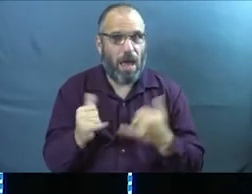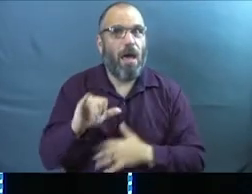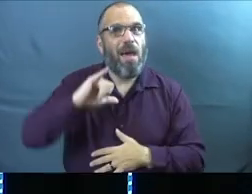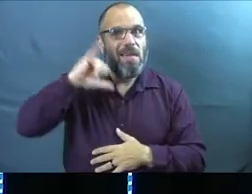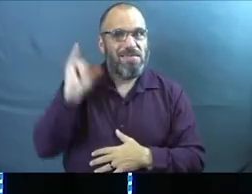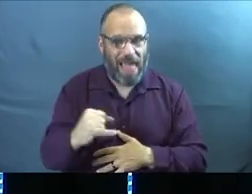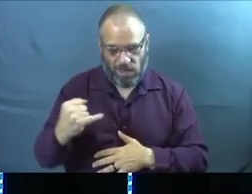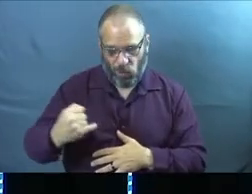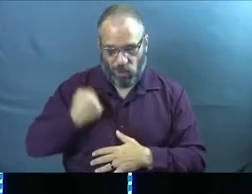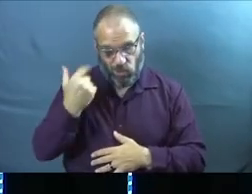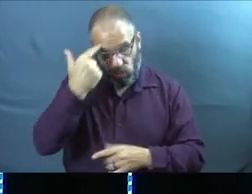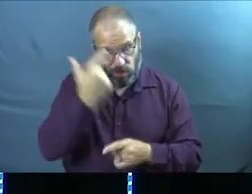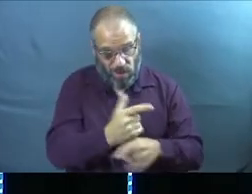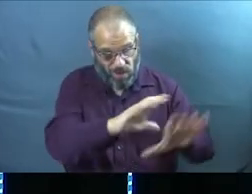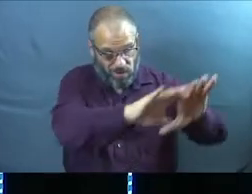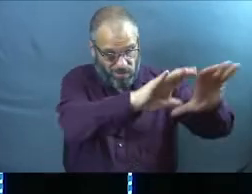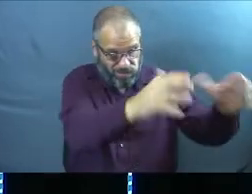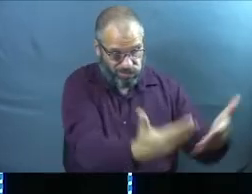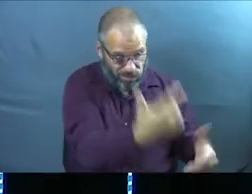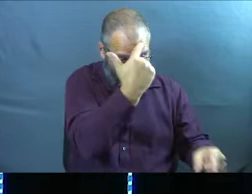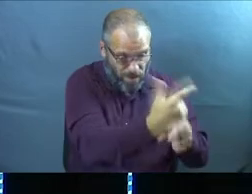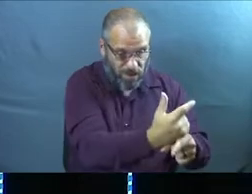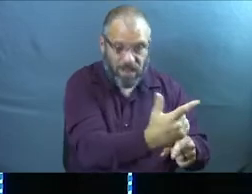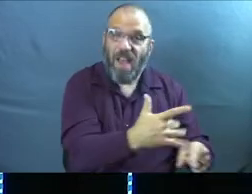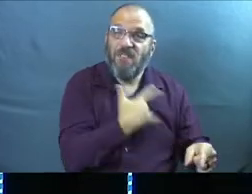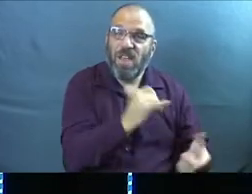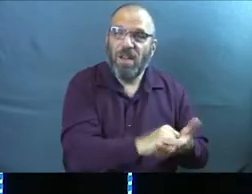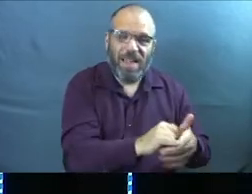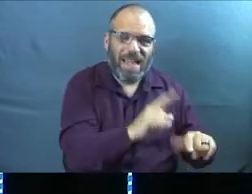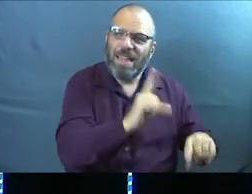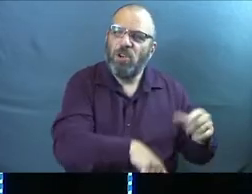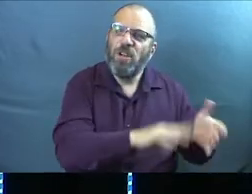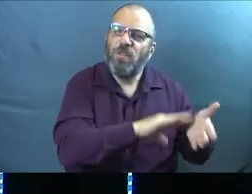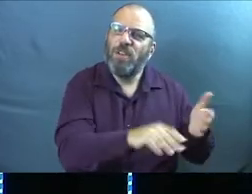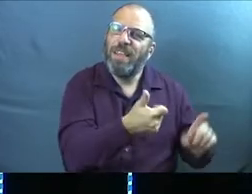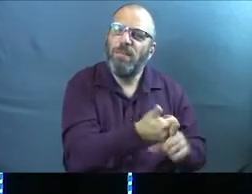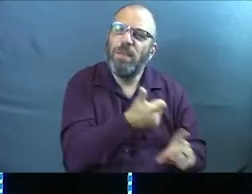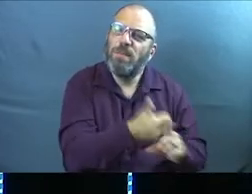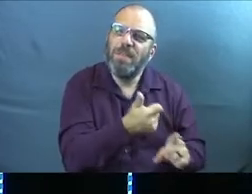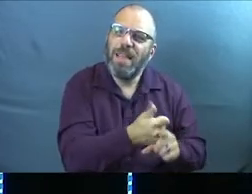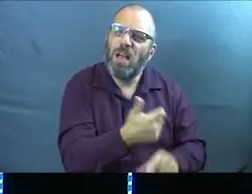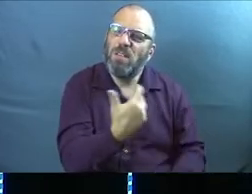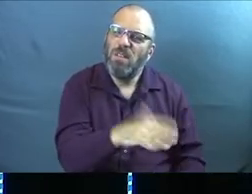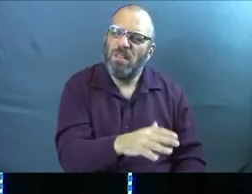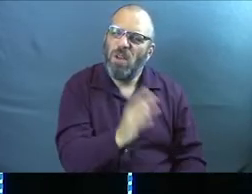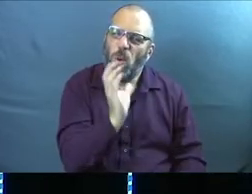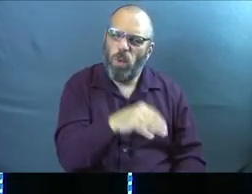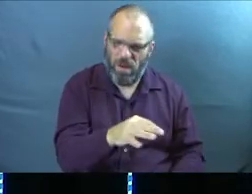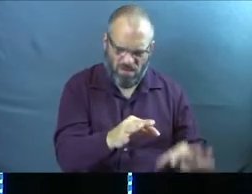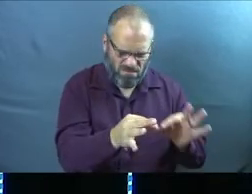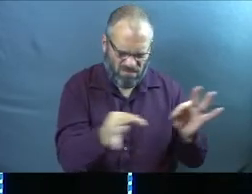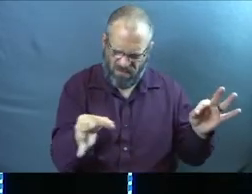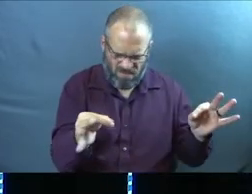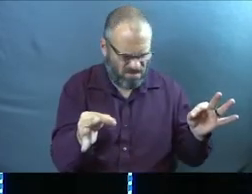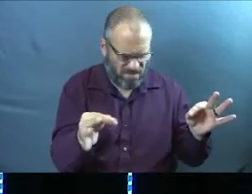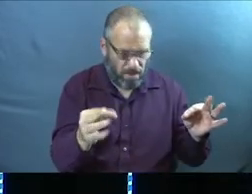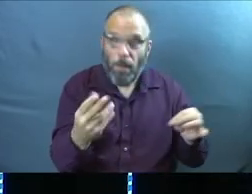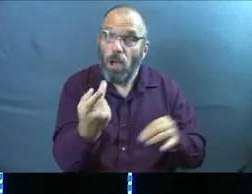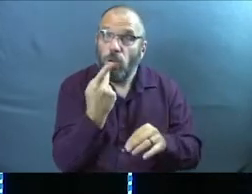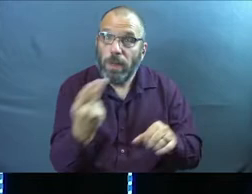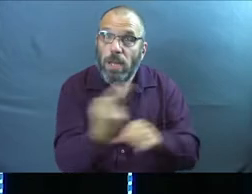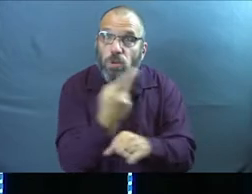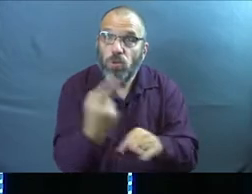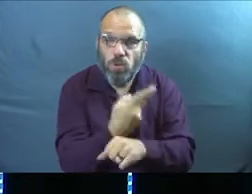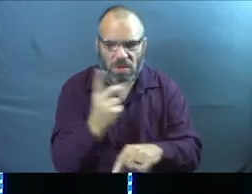where Joseph's brothers were. Amen? They couldn't forgive themselves. What a weird little phrase. And we use it all the